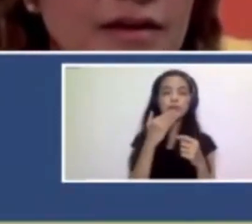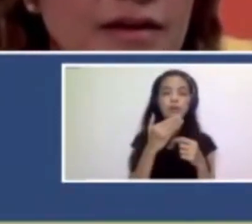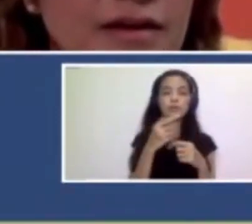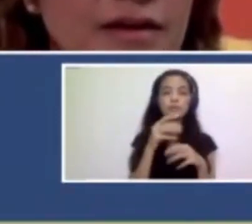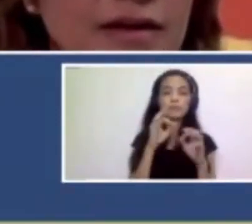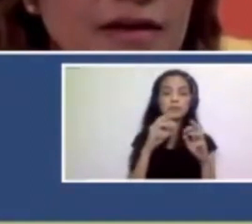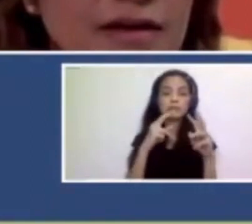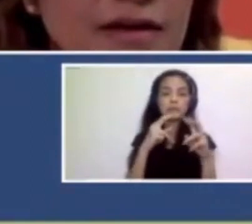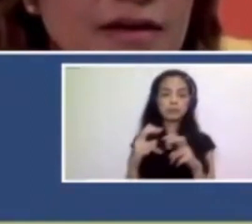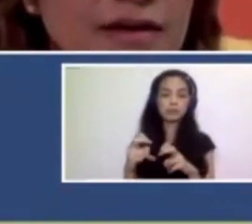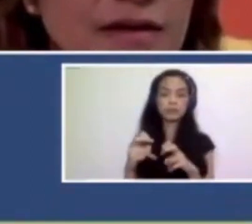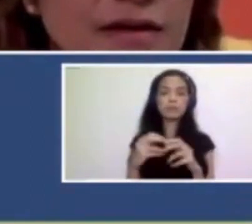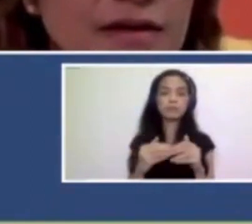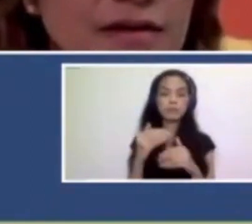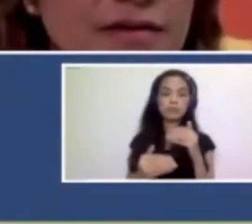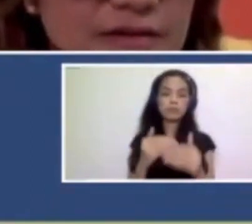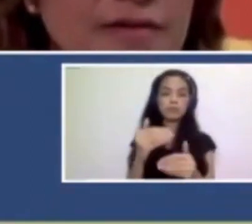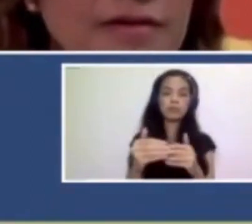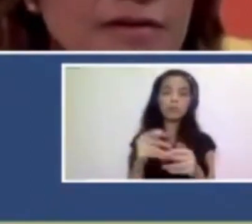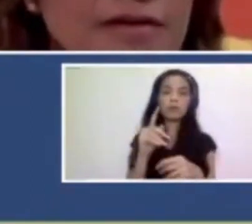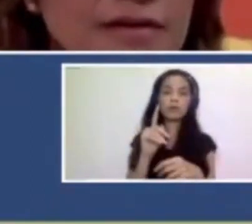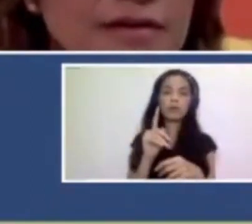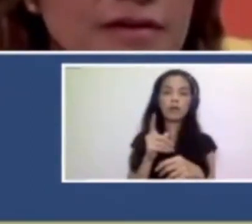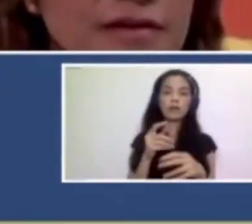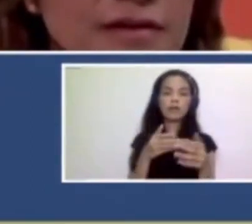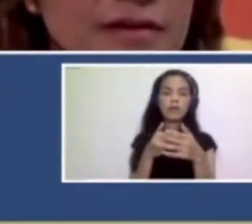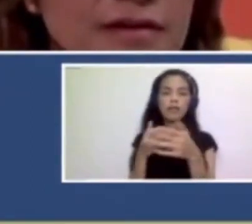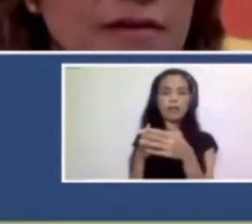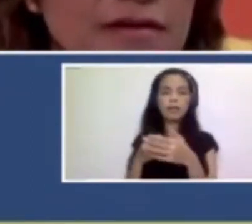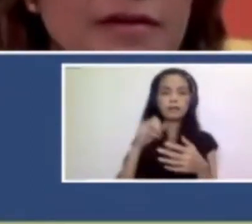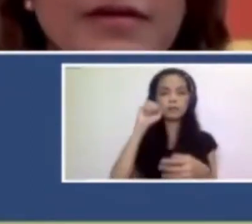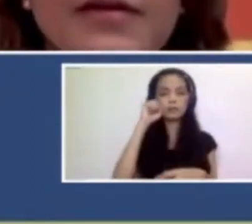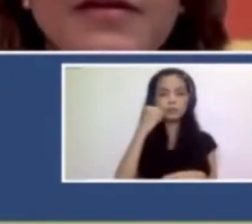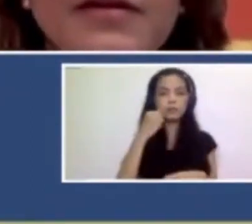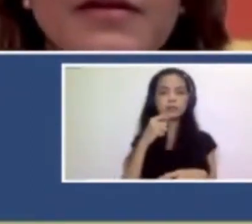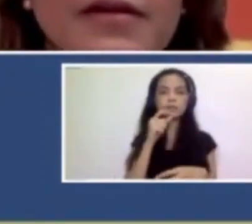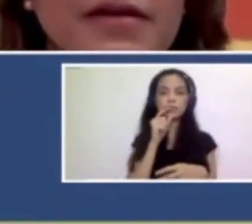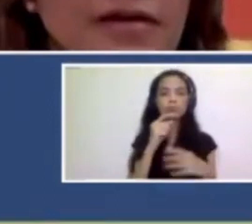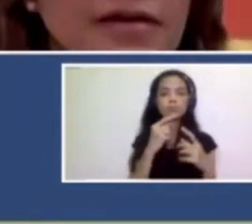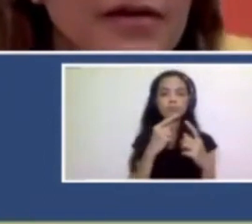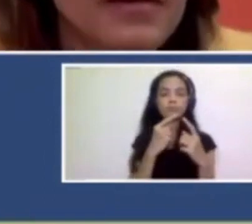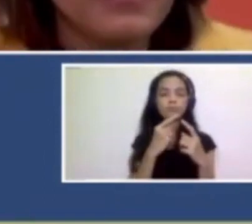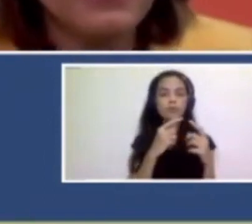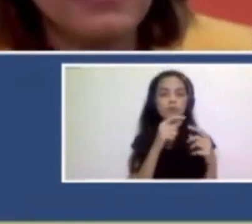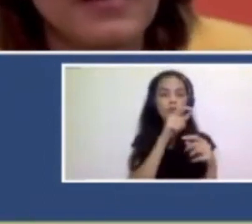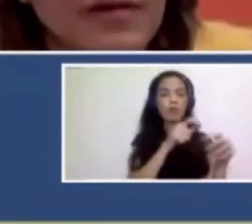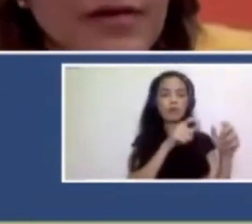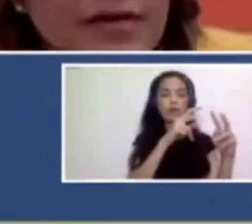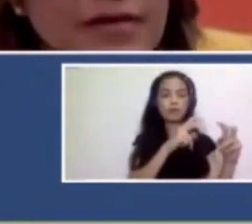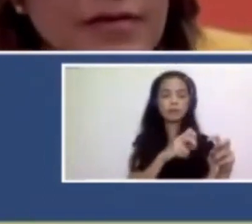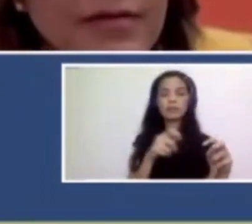research and design process, did you find difficulties to build a communication between researchers and